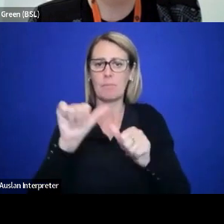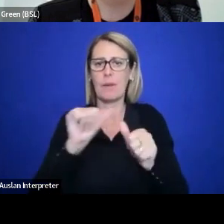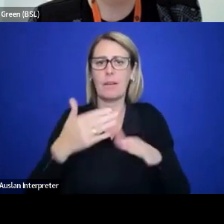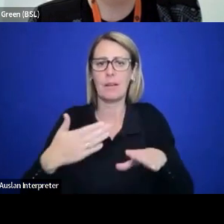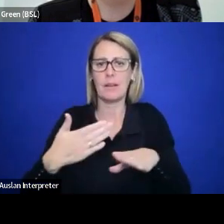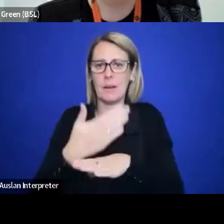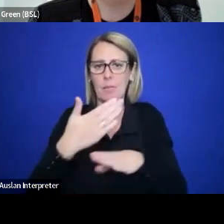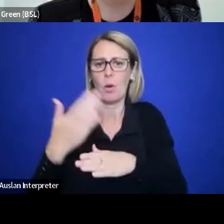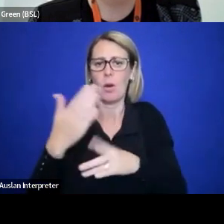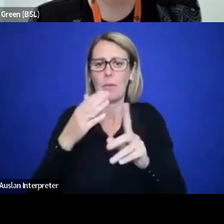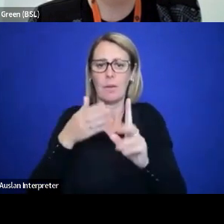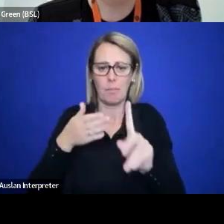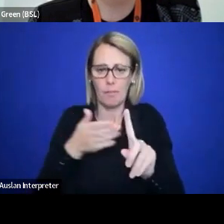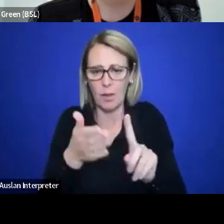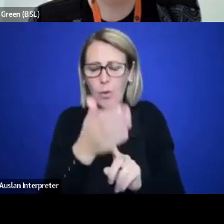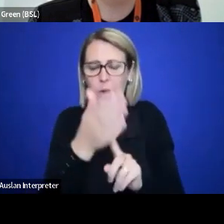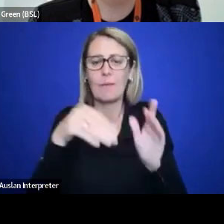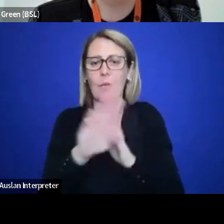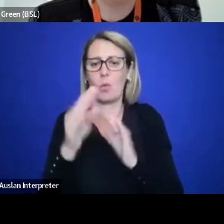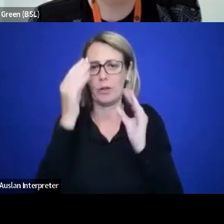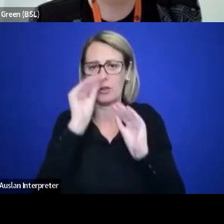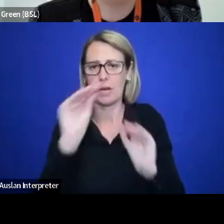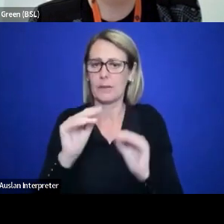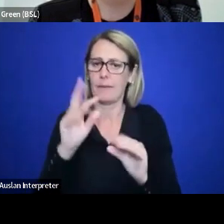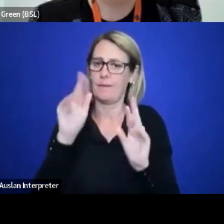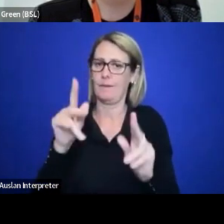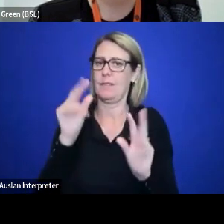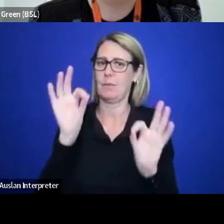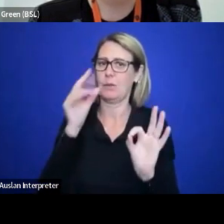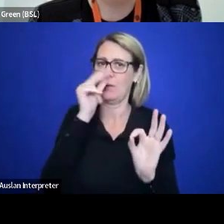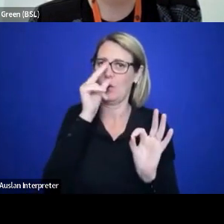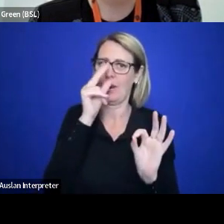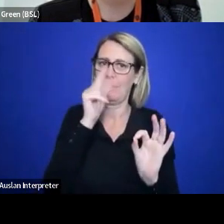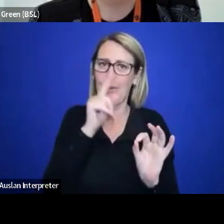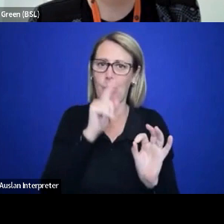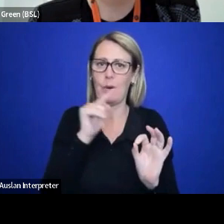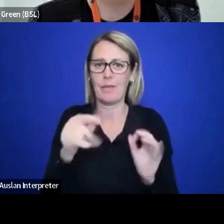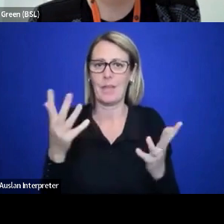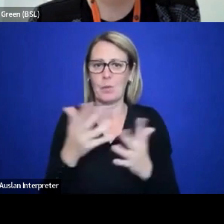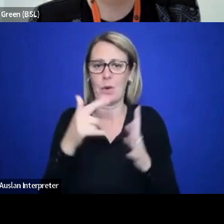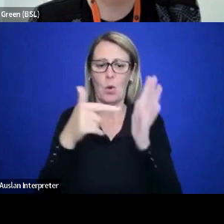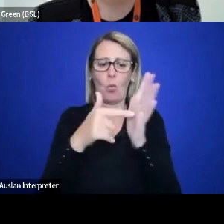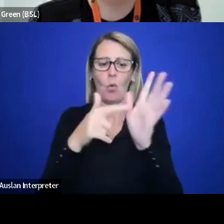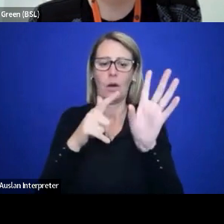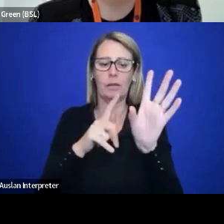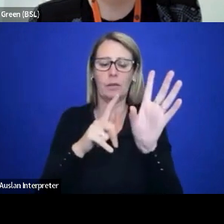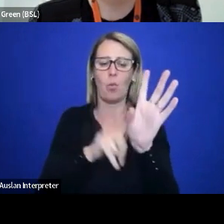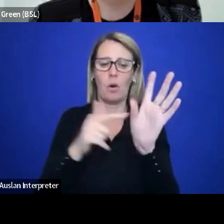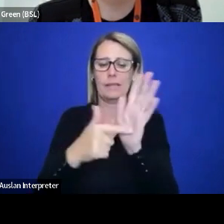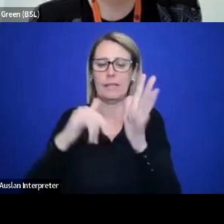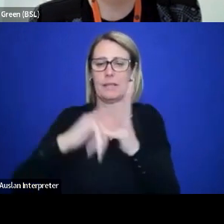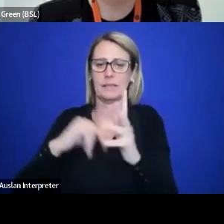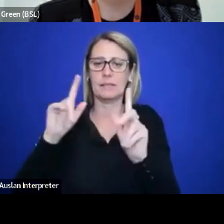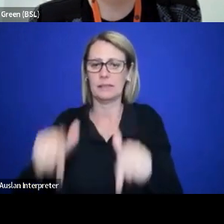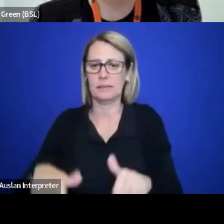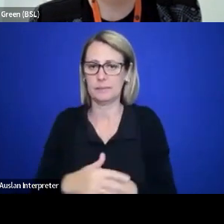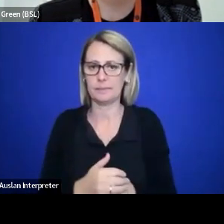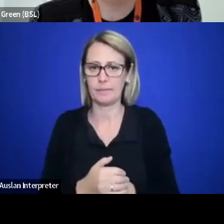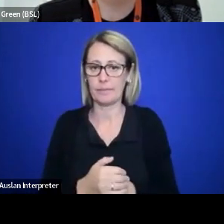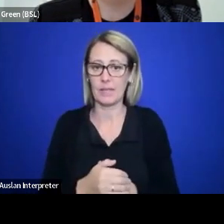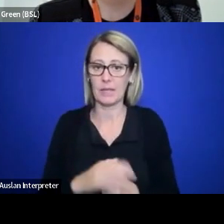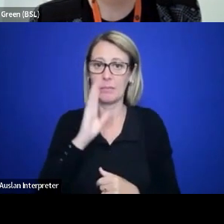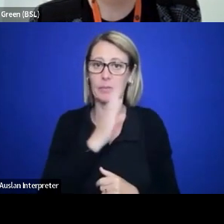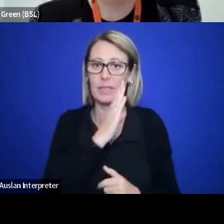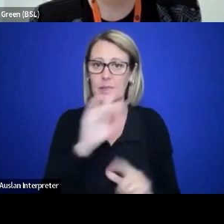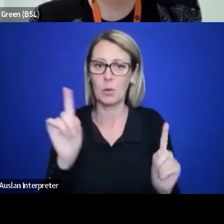employment, education, and especially for young people. And that's where something like YTS comes in. What's been missing is what